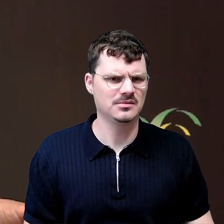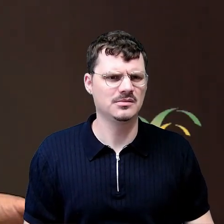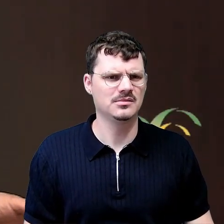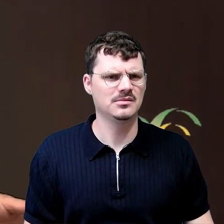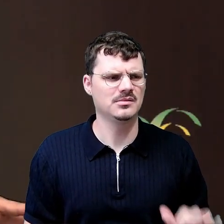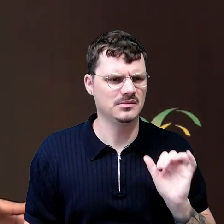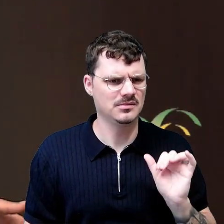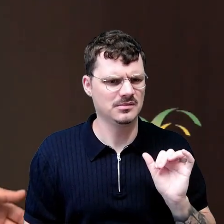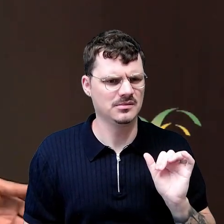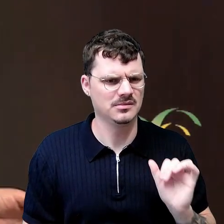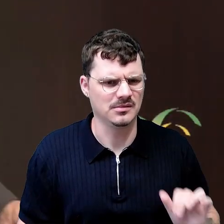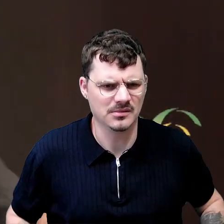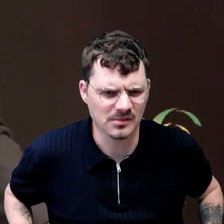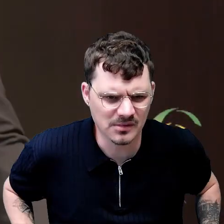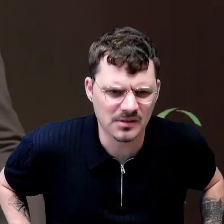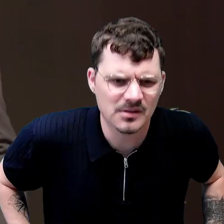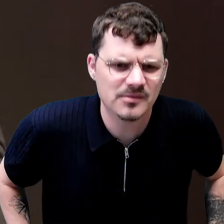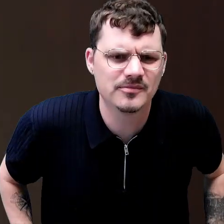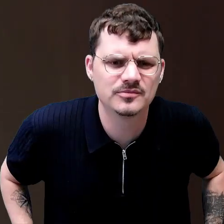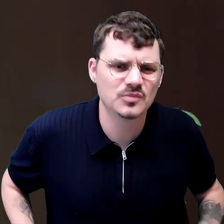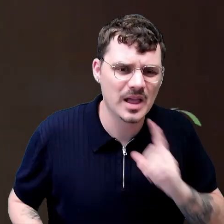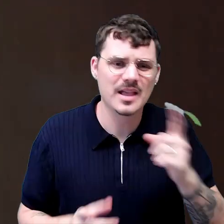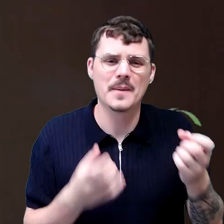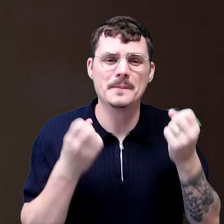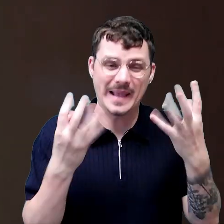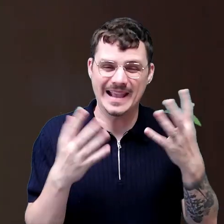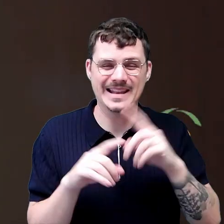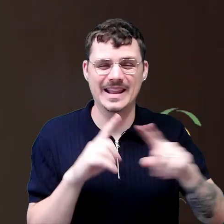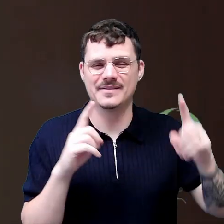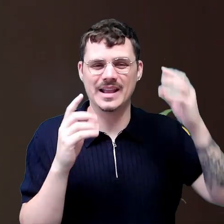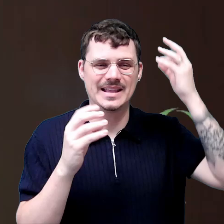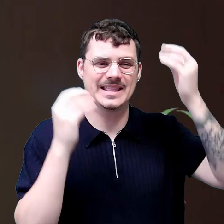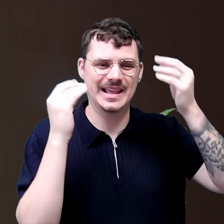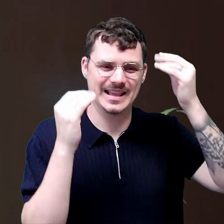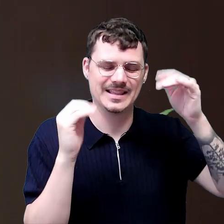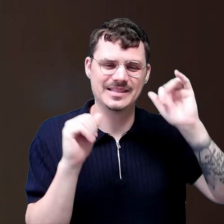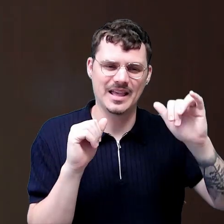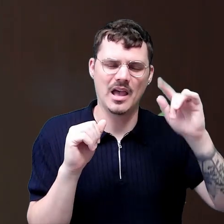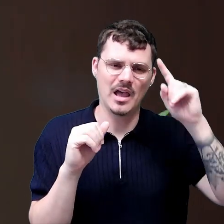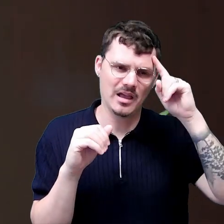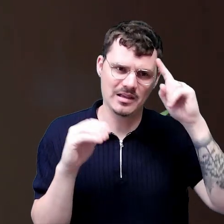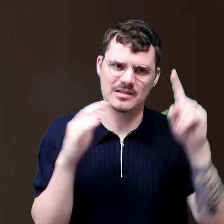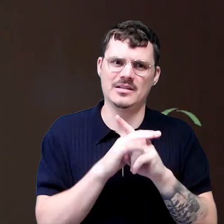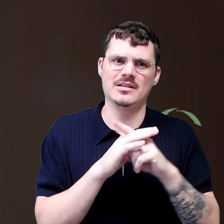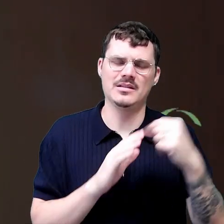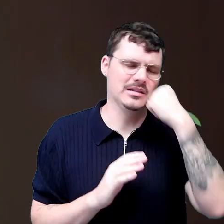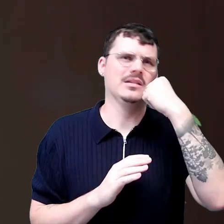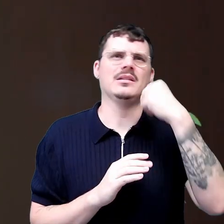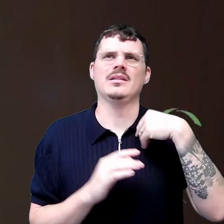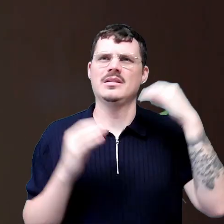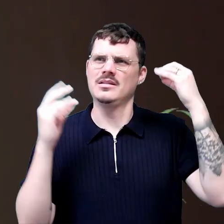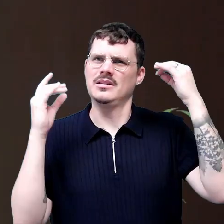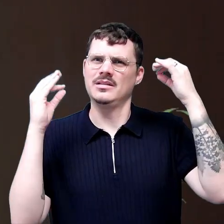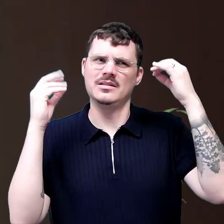Now you go, there are many thoughts that run through a person's mind, right?